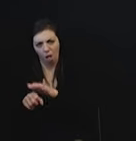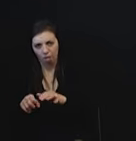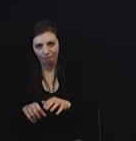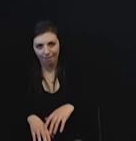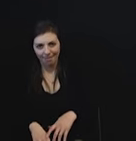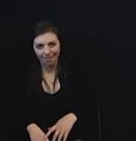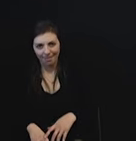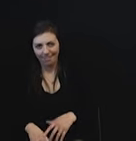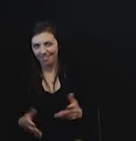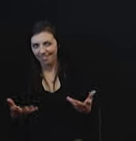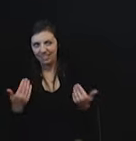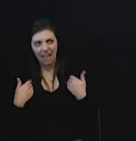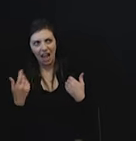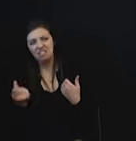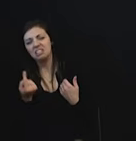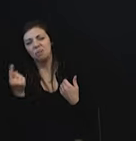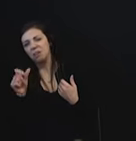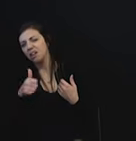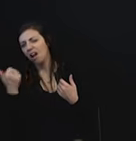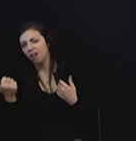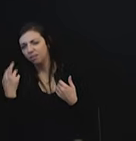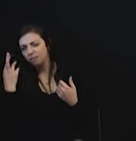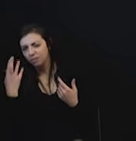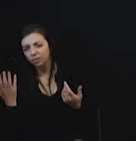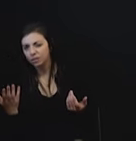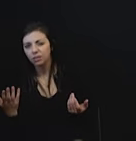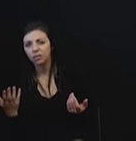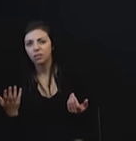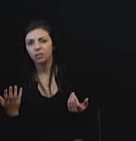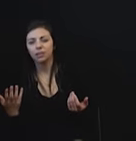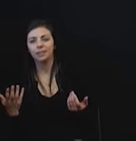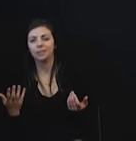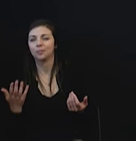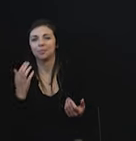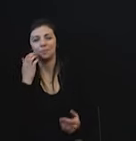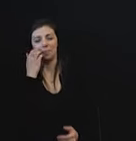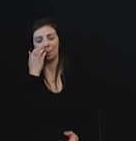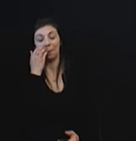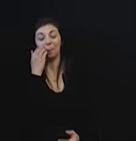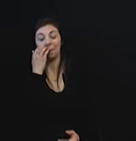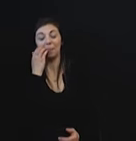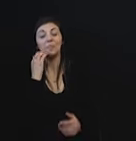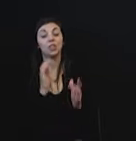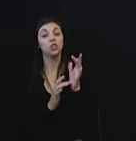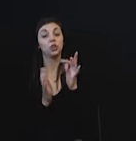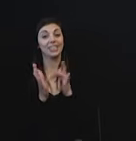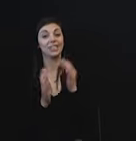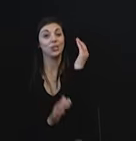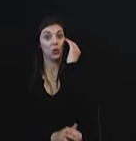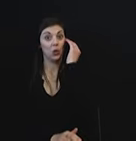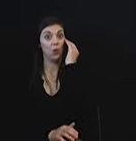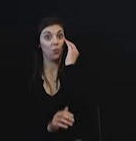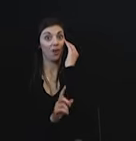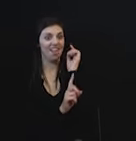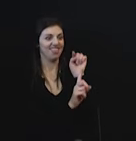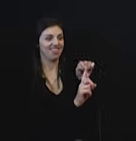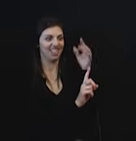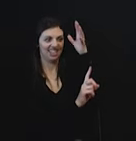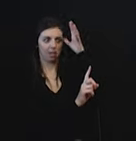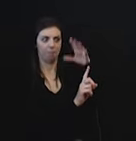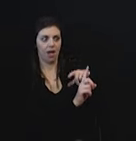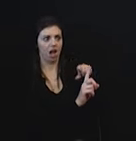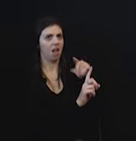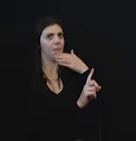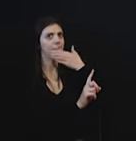Was there something else going on? No. Jesus knew that this man was the best